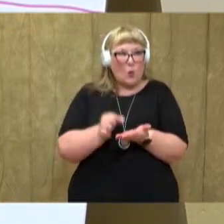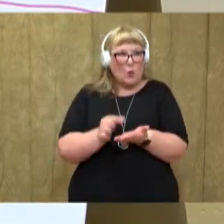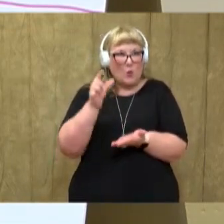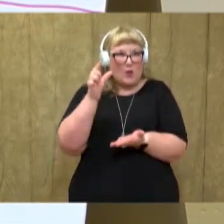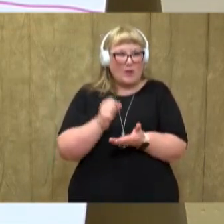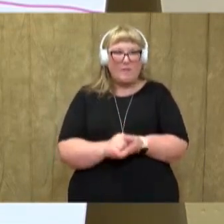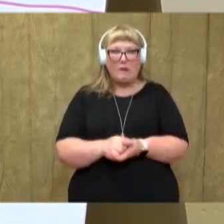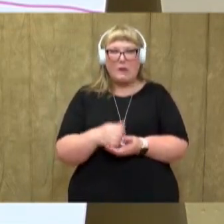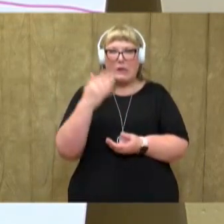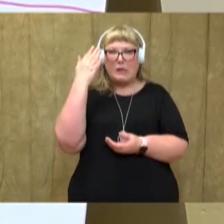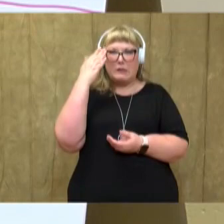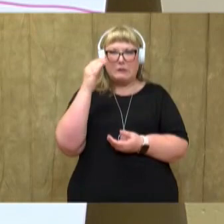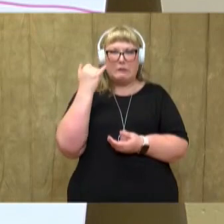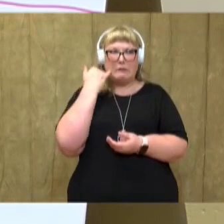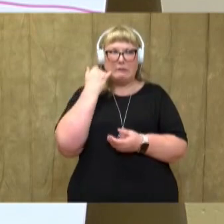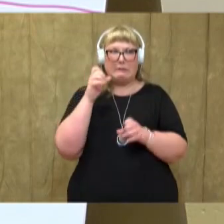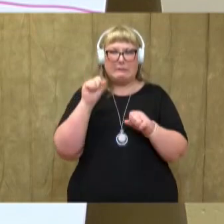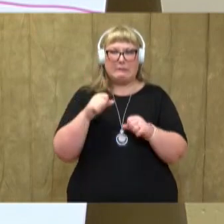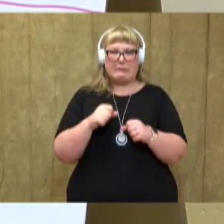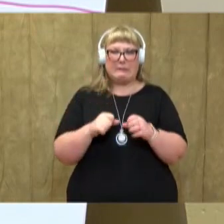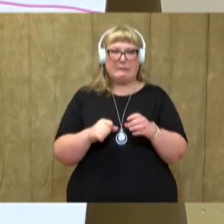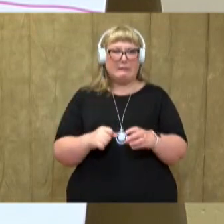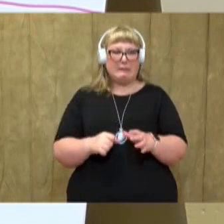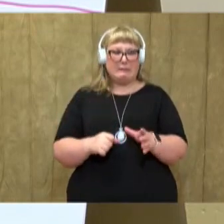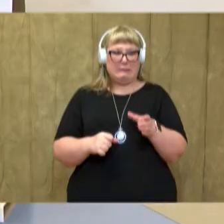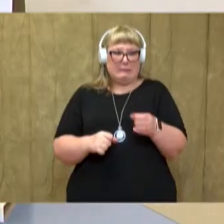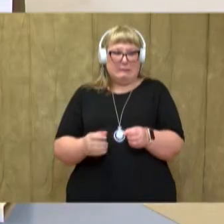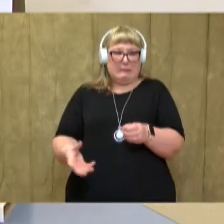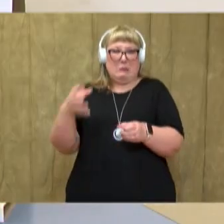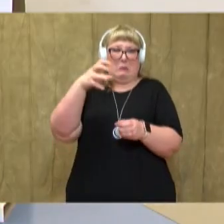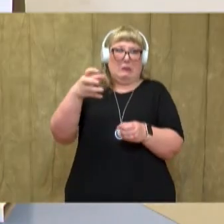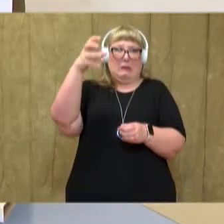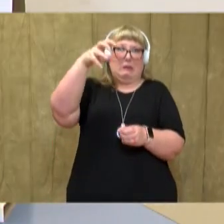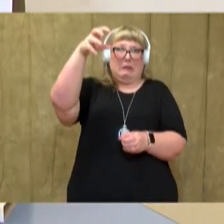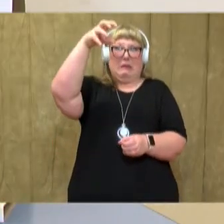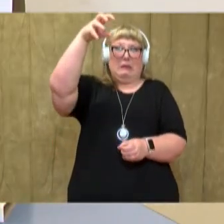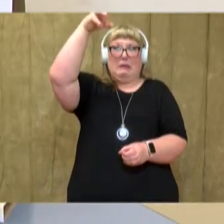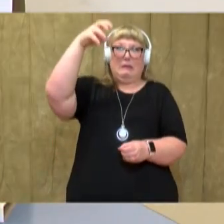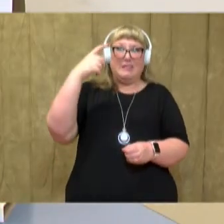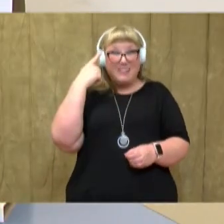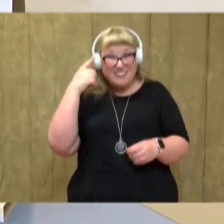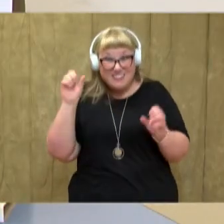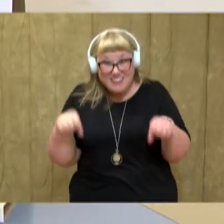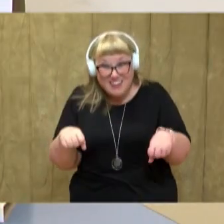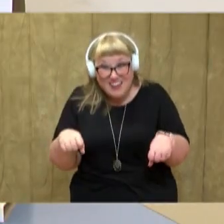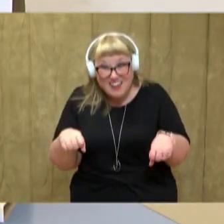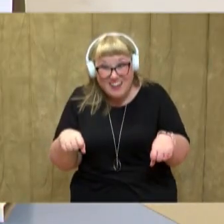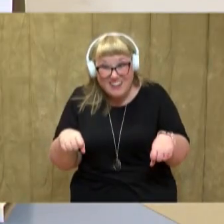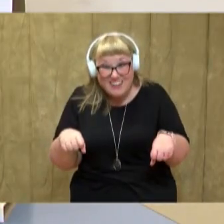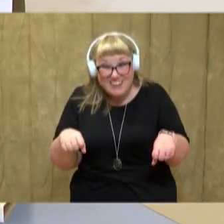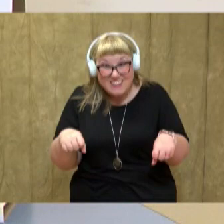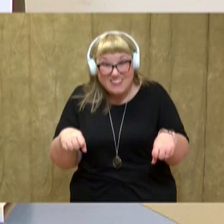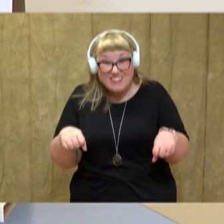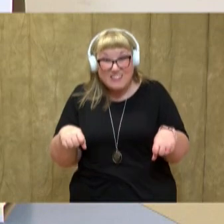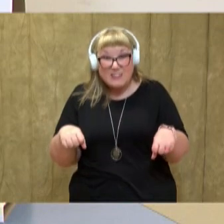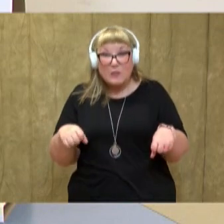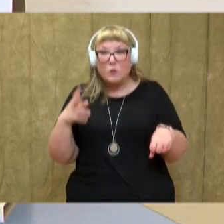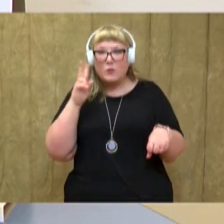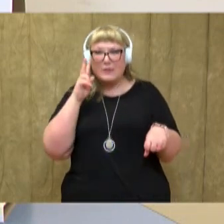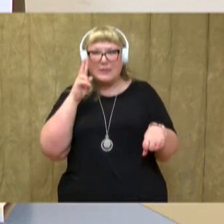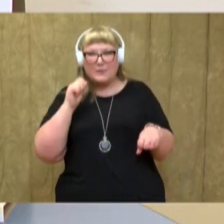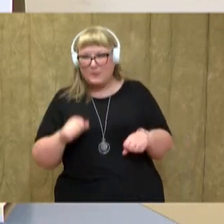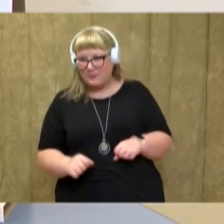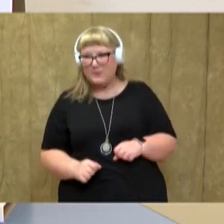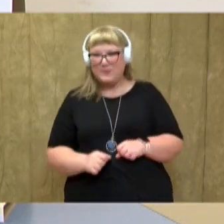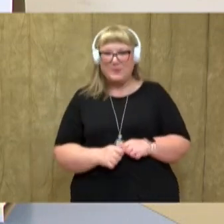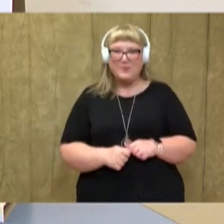don't know that I can add 6 plus 3 on top of a cone. Do you think that they will all stay?